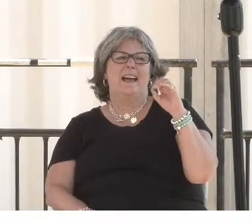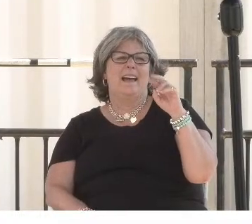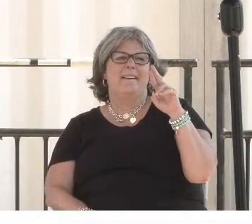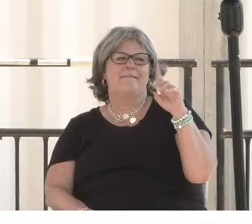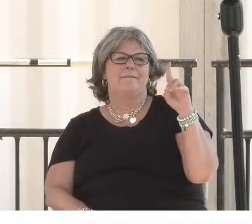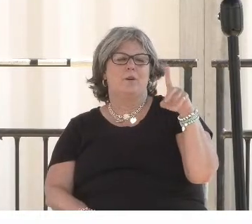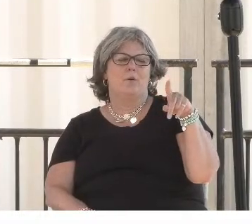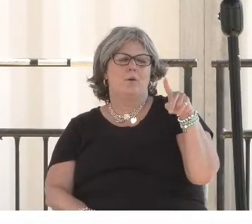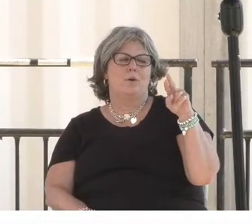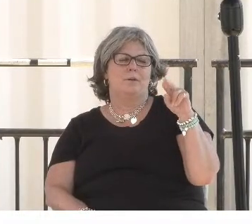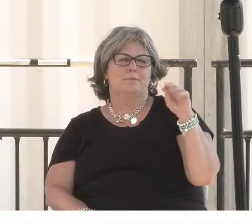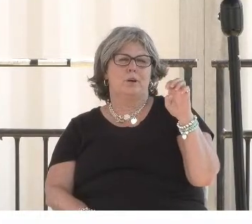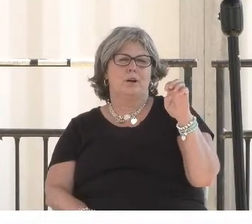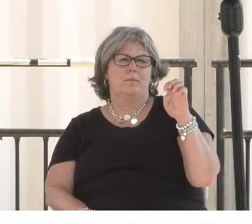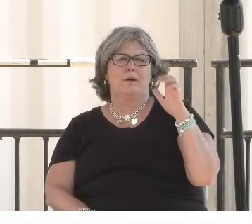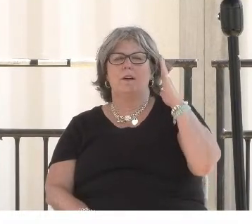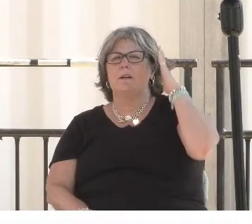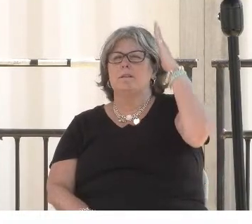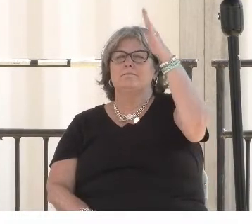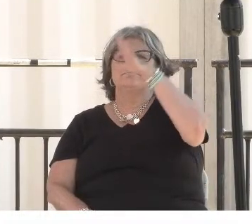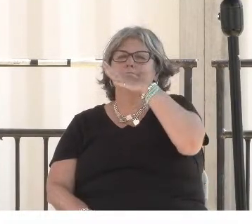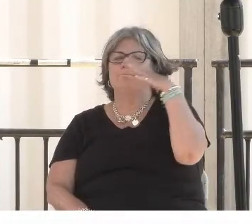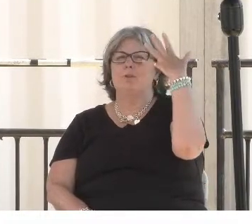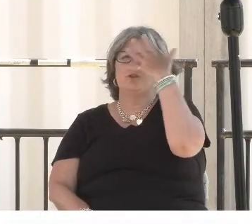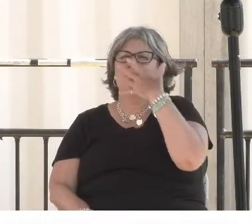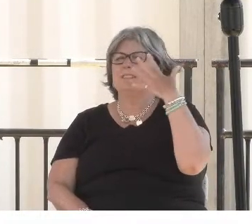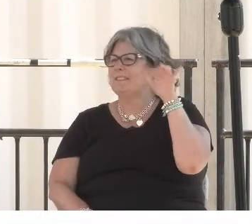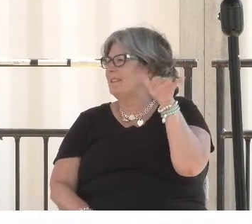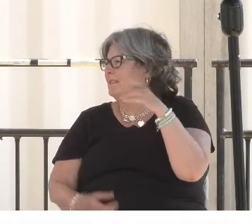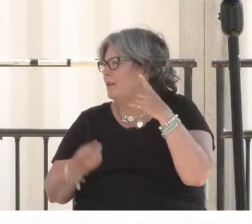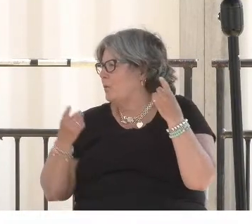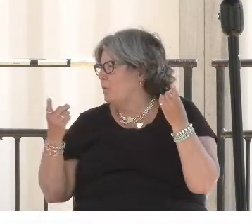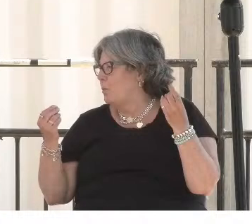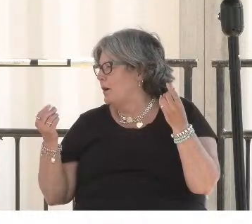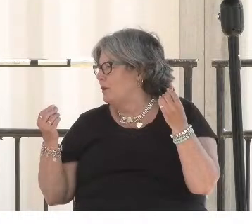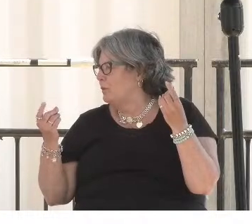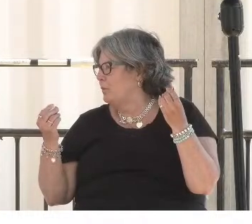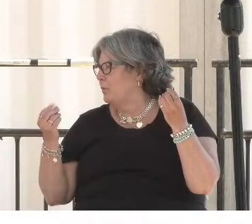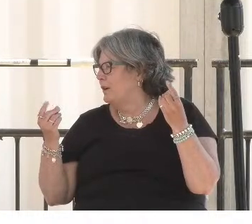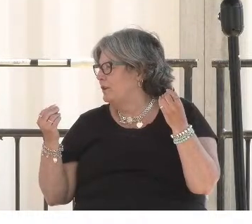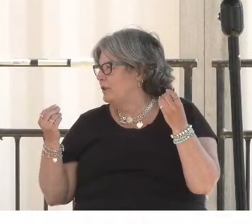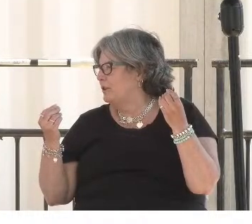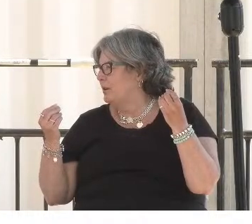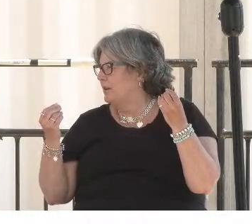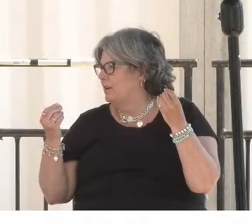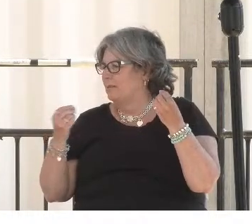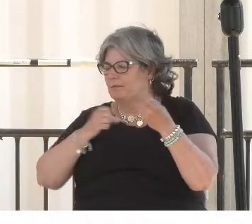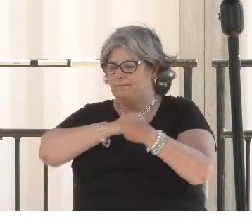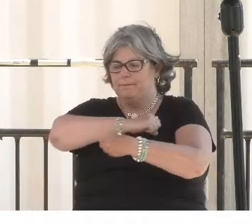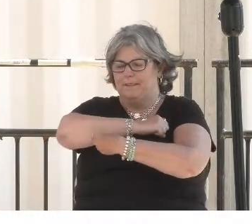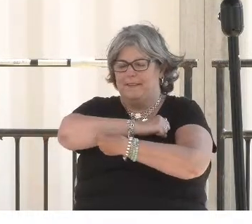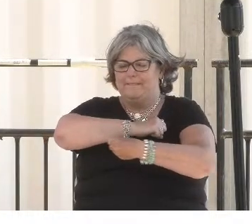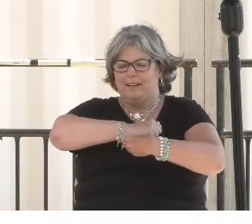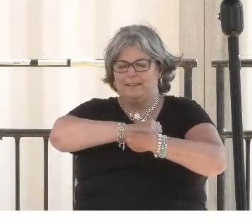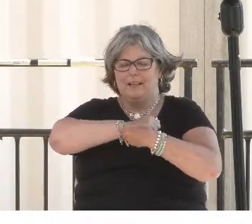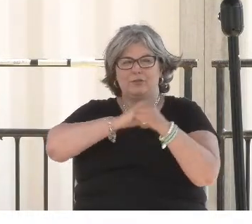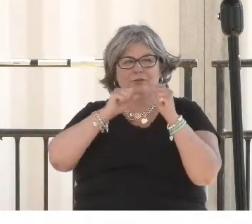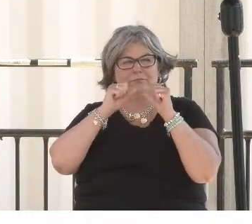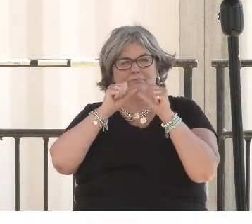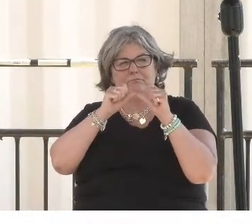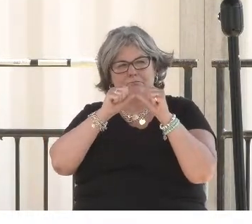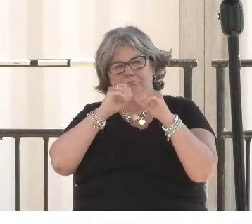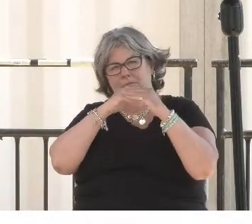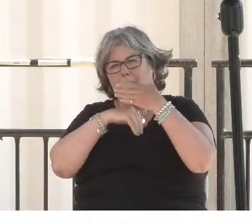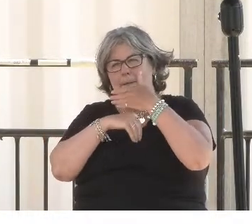what does the farm of the future look like? What do we do? And, obviously the foundation of sustainability, we keep doing those